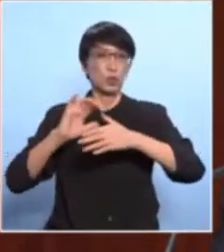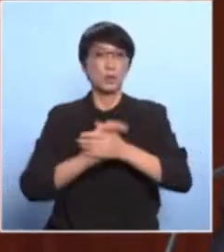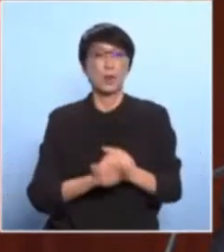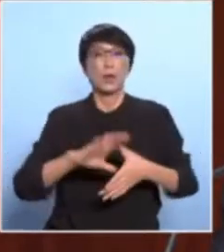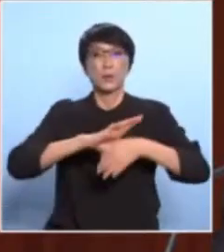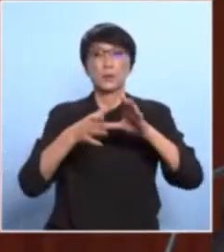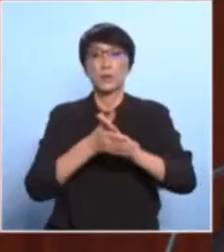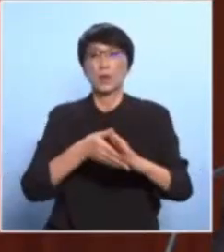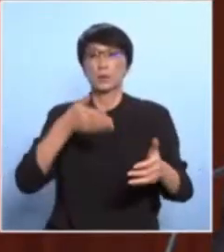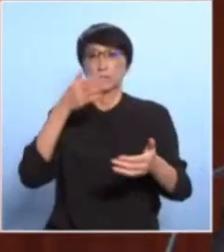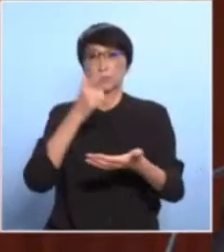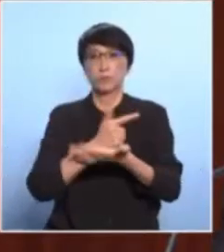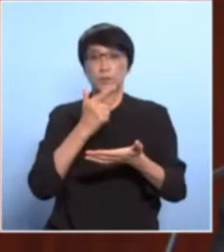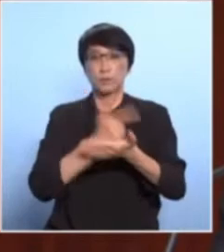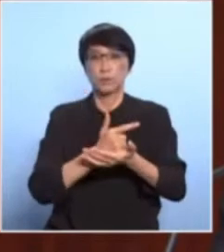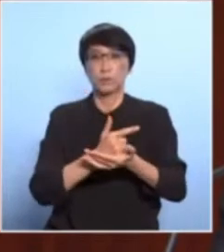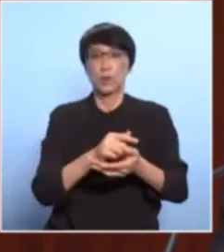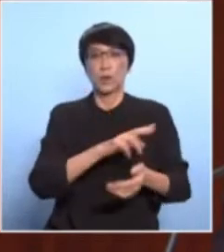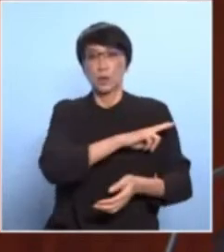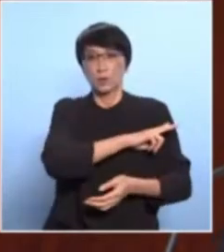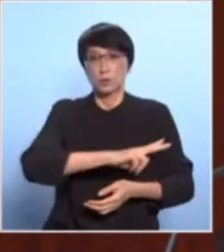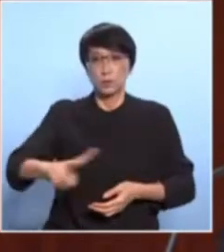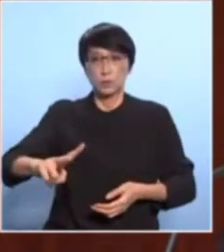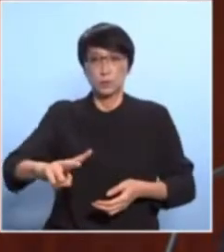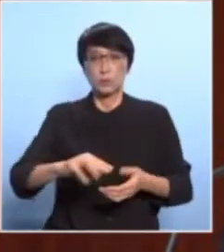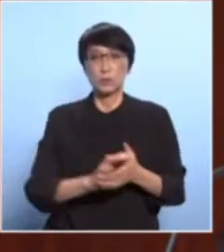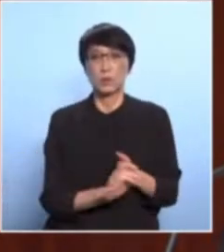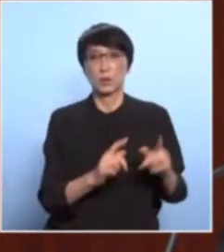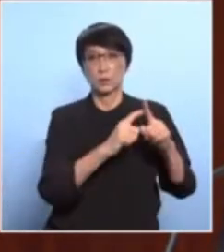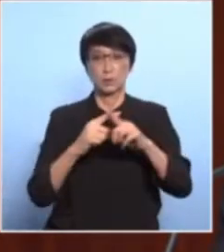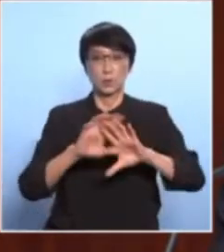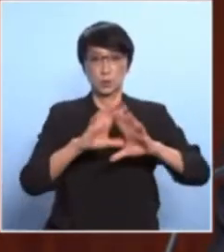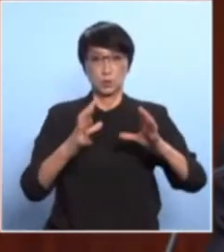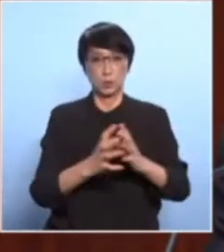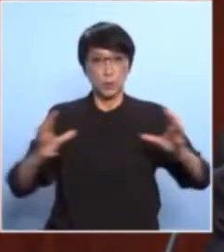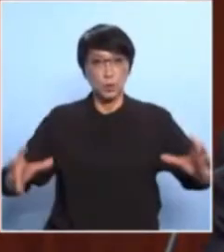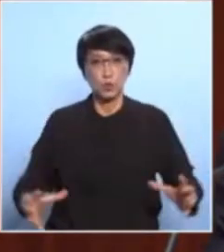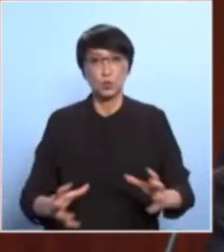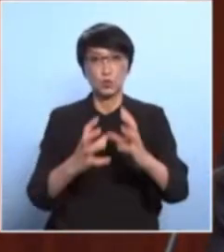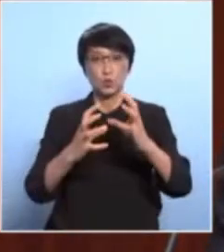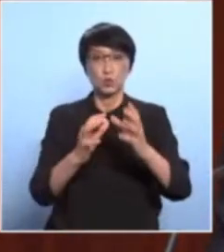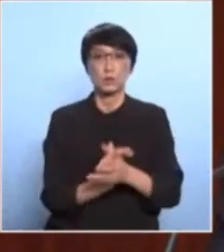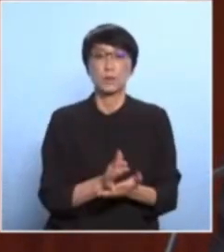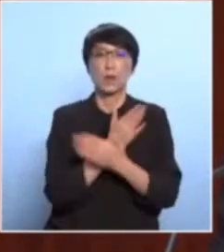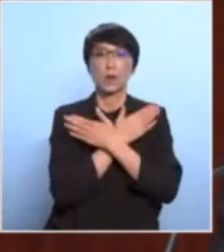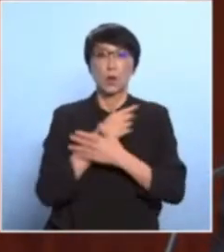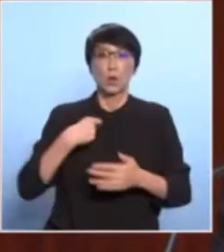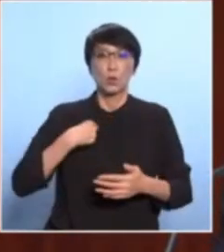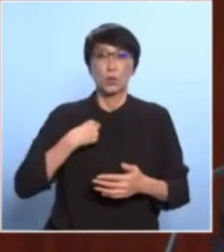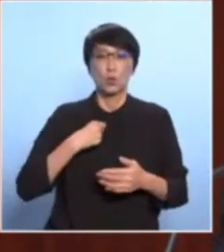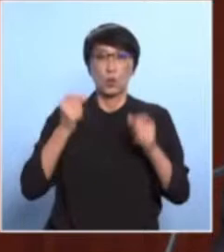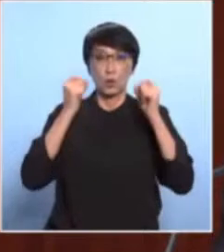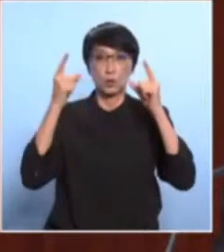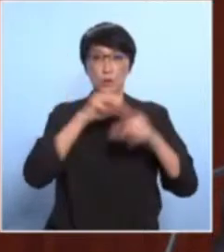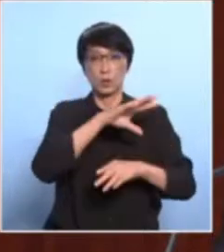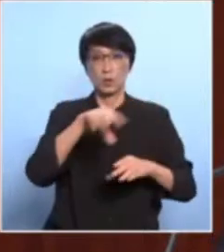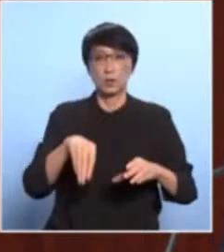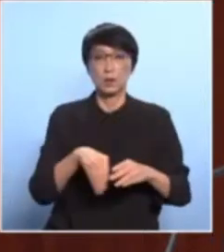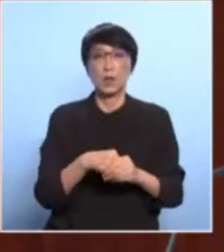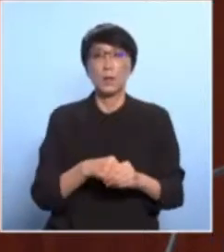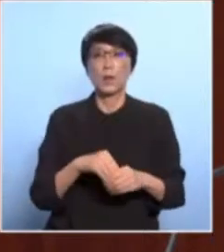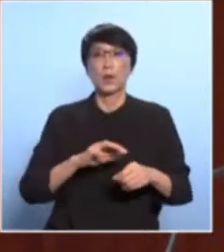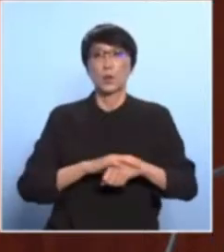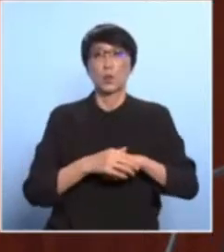of the traditional Chinese culture amongst the people of Hong Kong, laying a good foundation for our national unity and solidarity. We will also